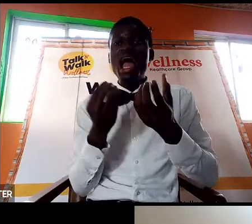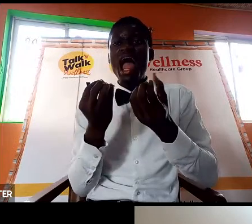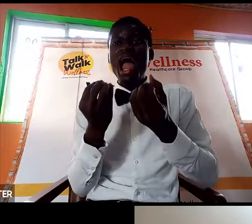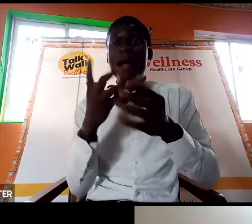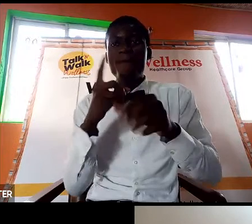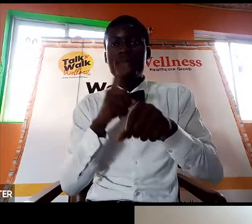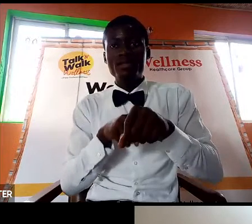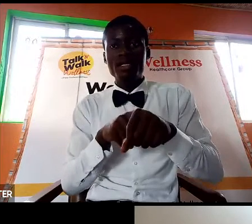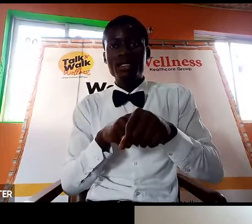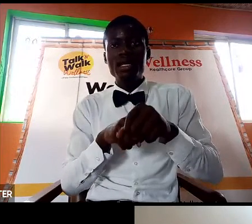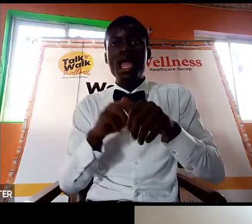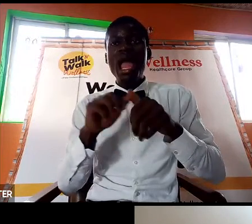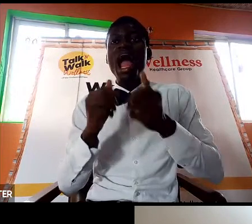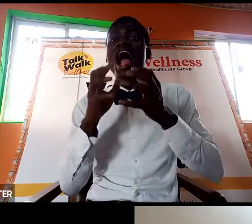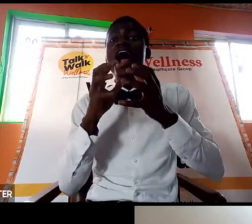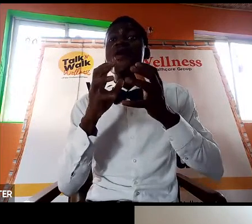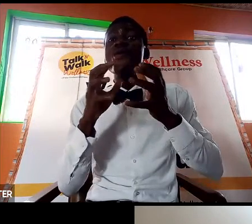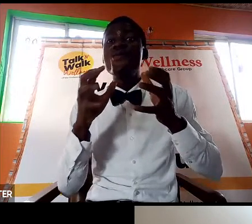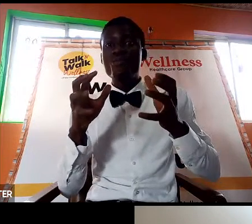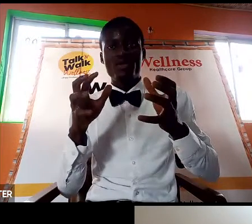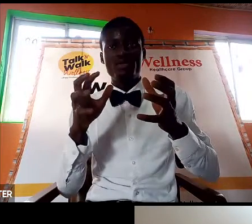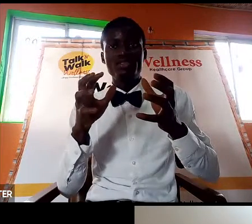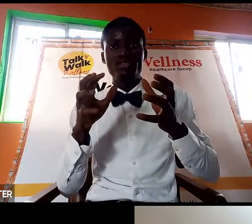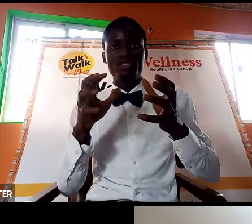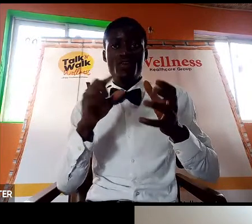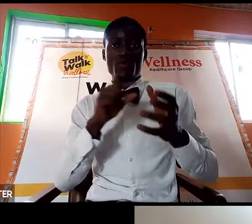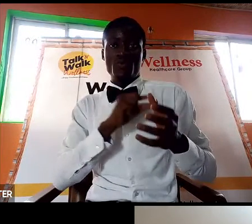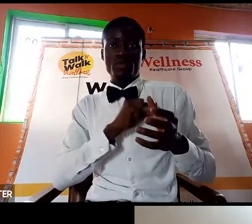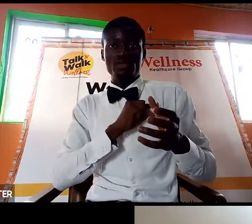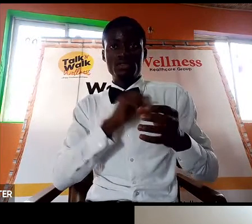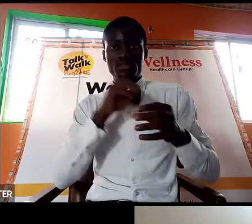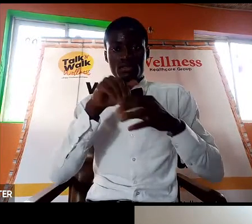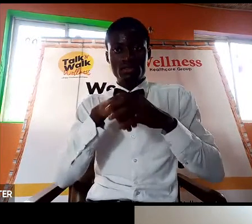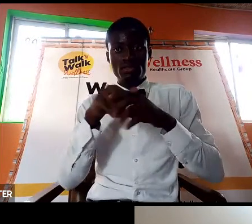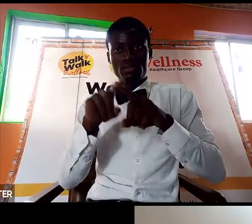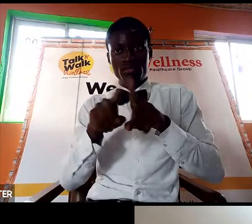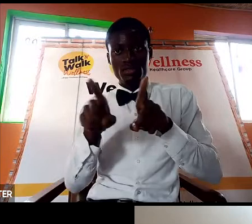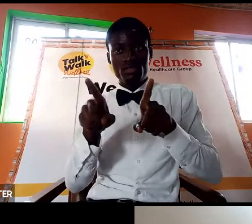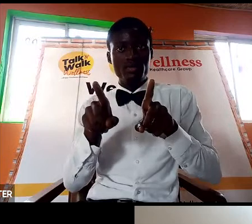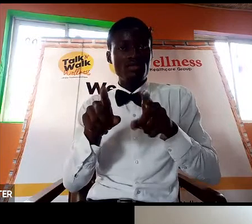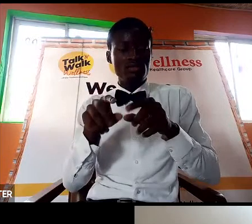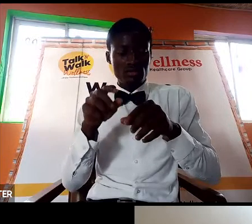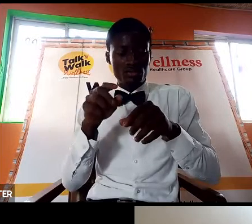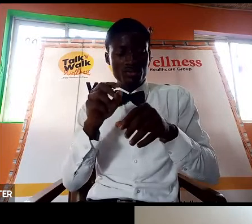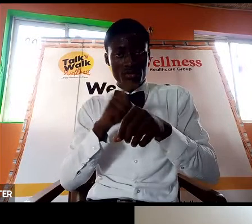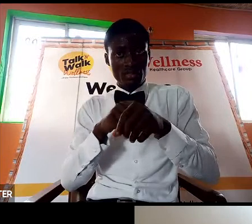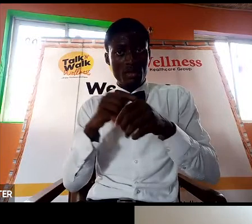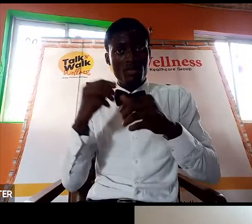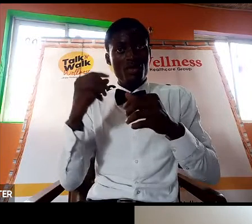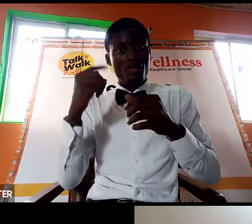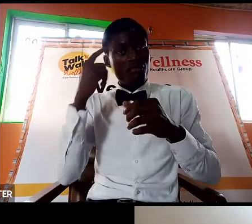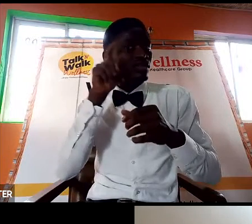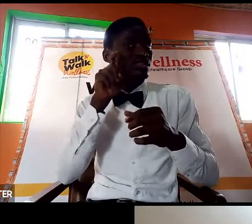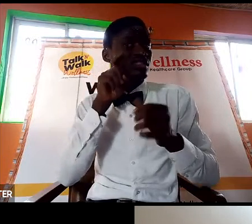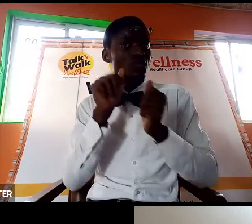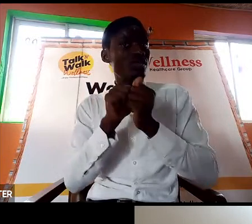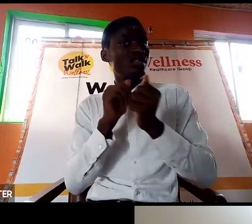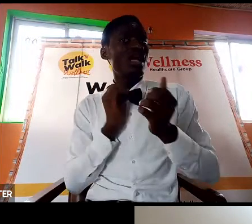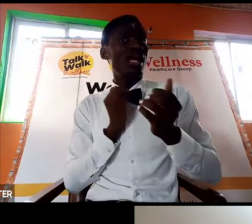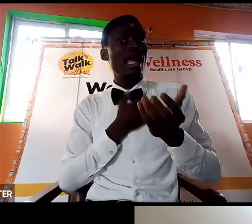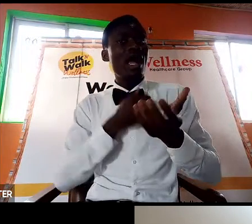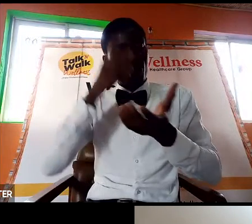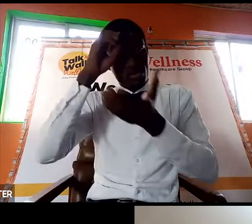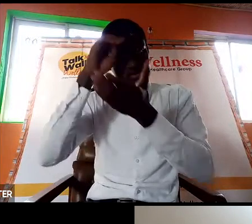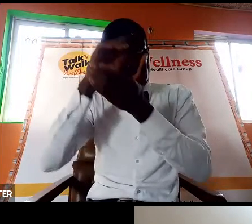quality we put in the different sessions that we have with our spouses that matters. And it does not mean that every time we need to prepare a woman